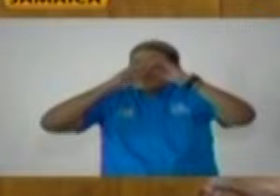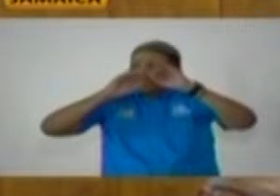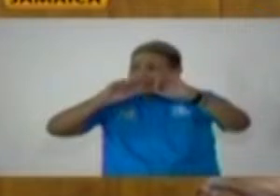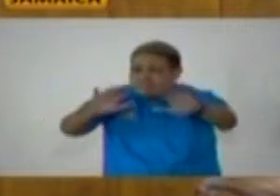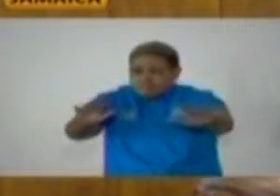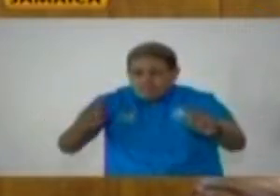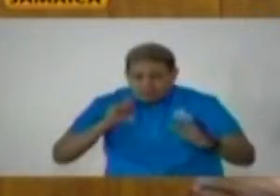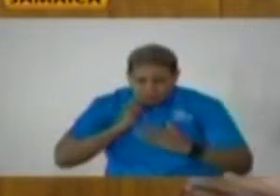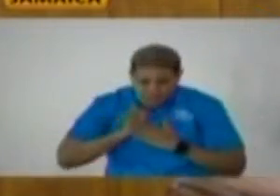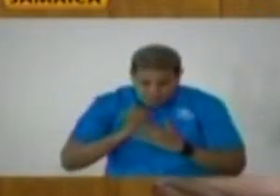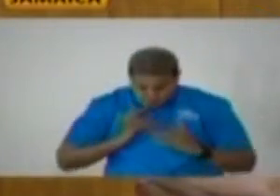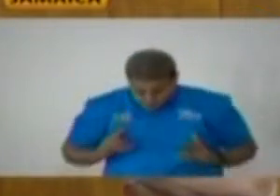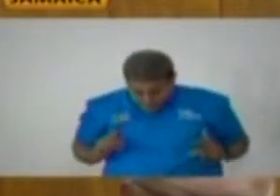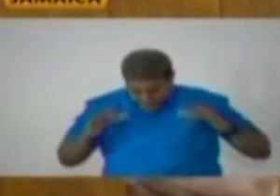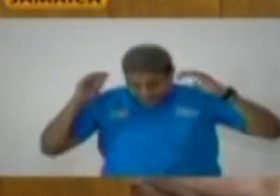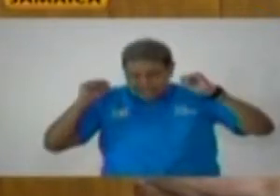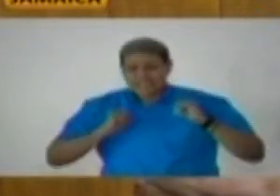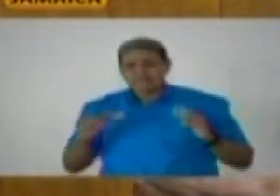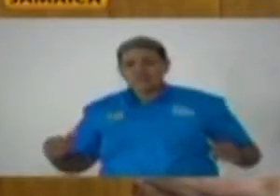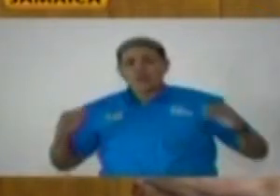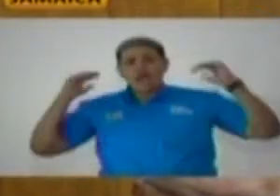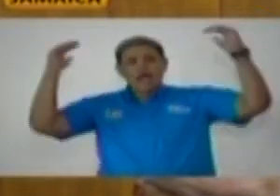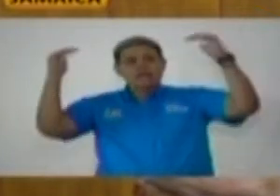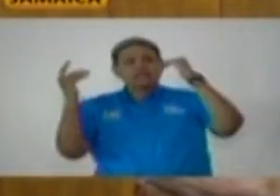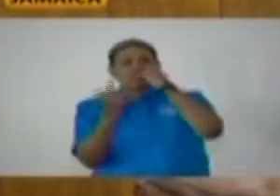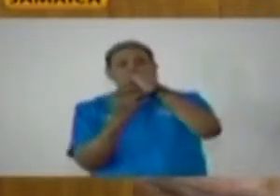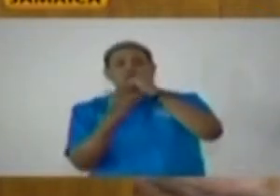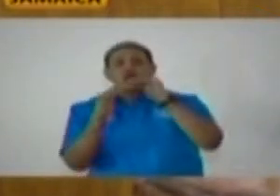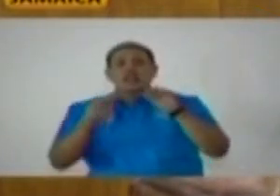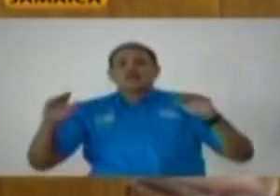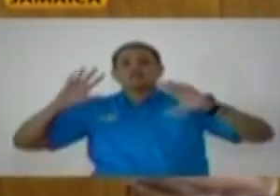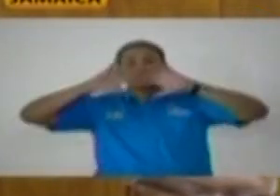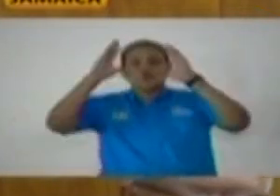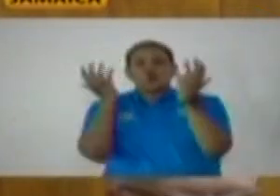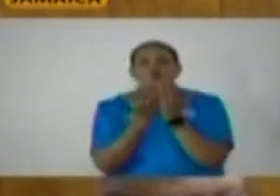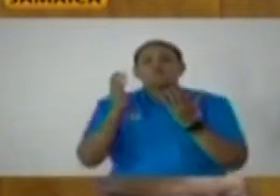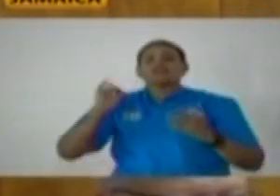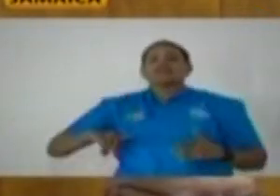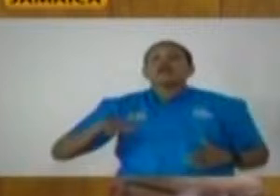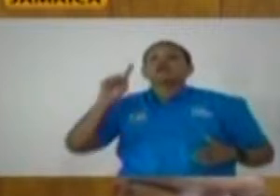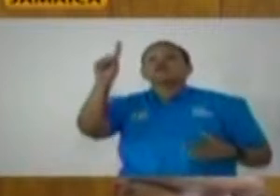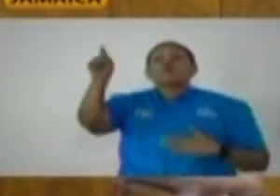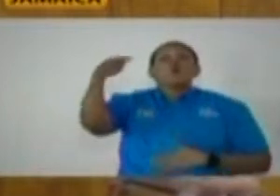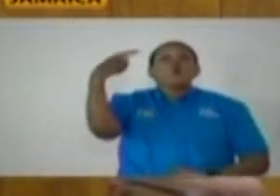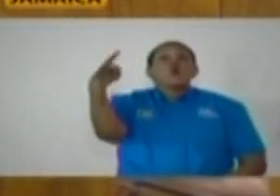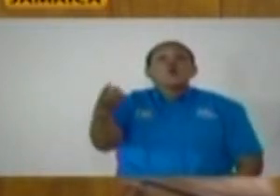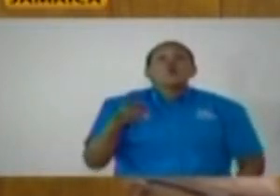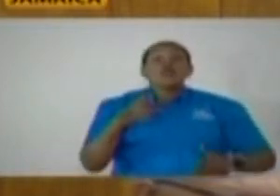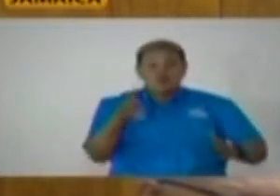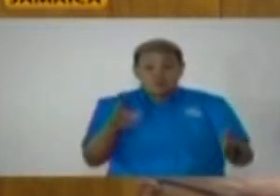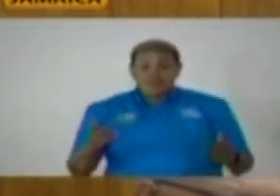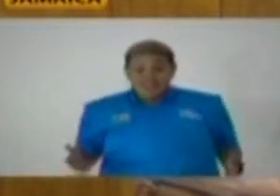us lift ourselves to higher technical levels globally. That is the only way